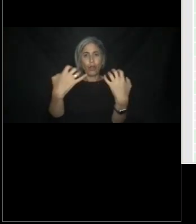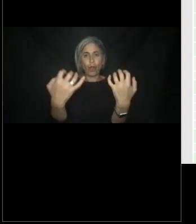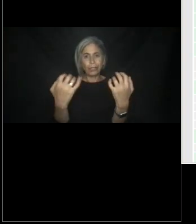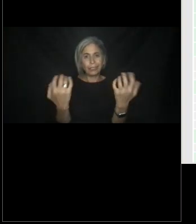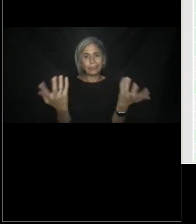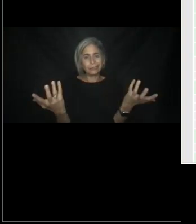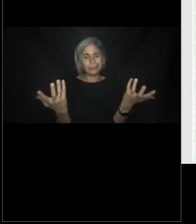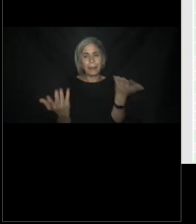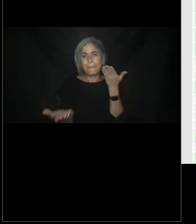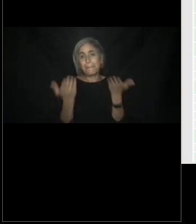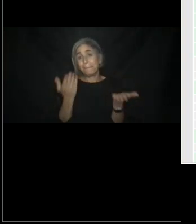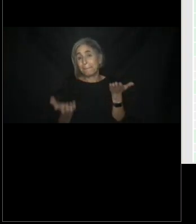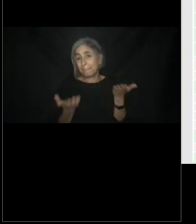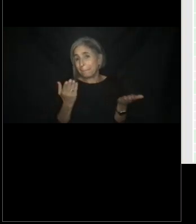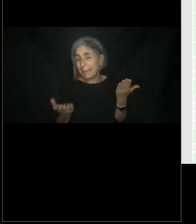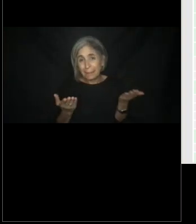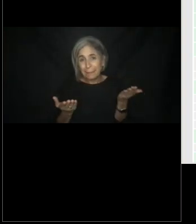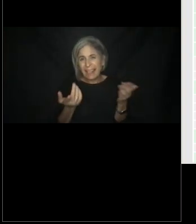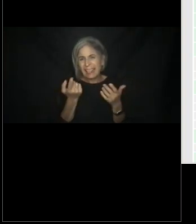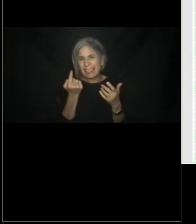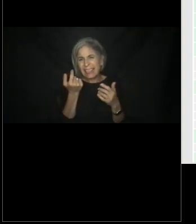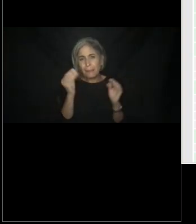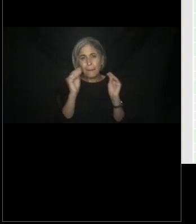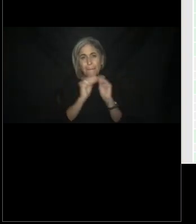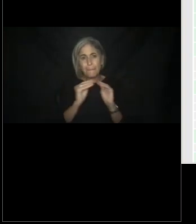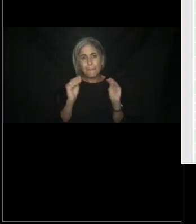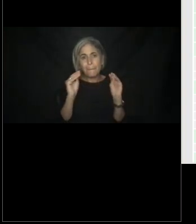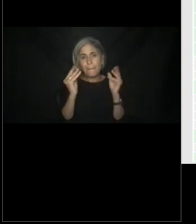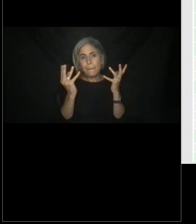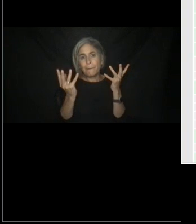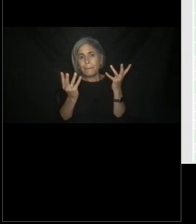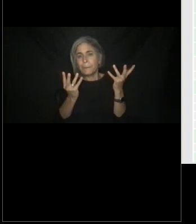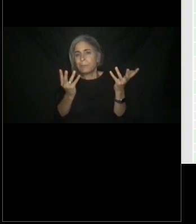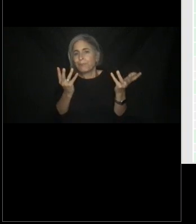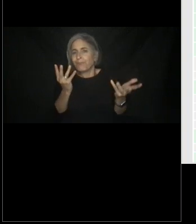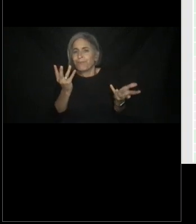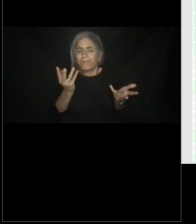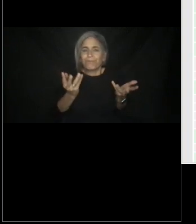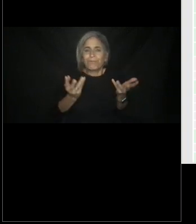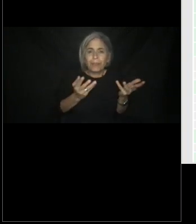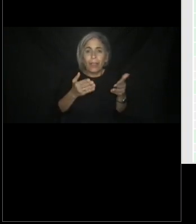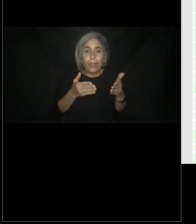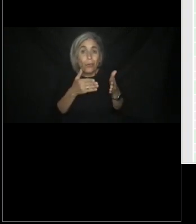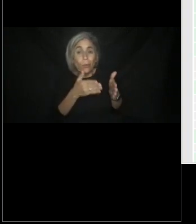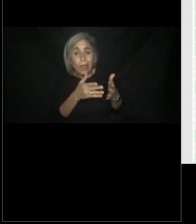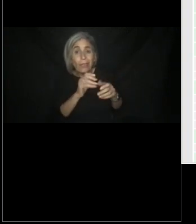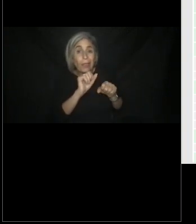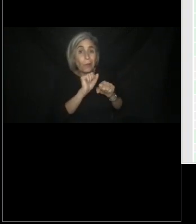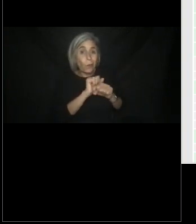they're maybe a little more, their way that they work, they can do more of